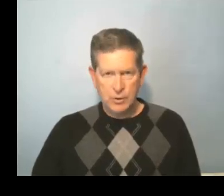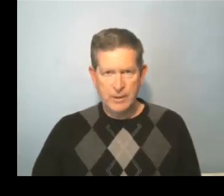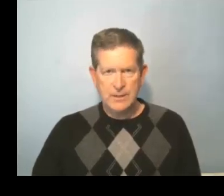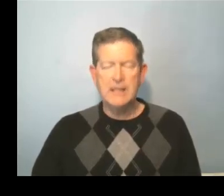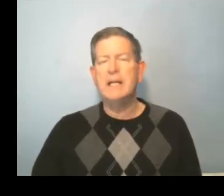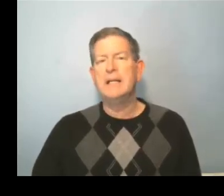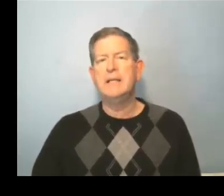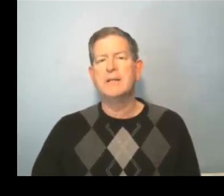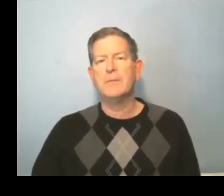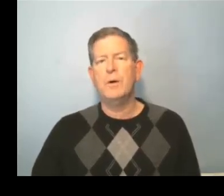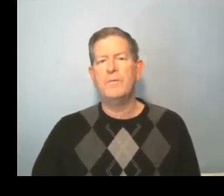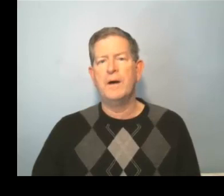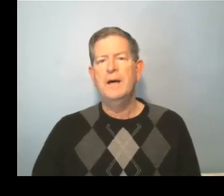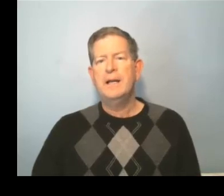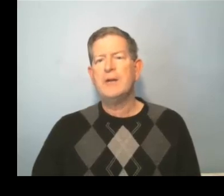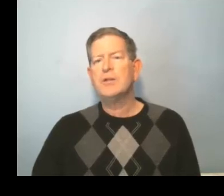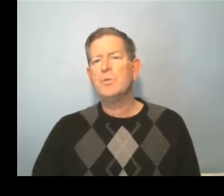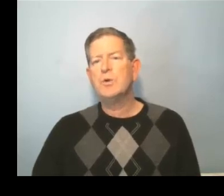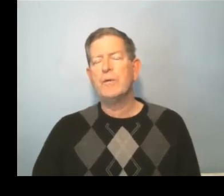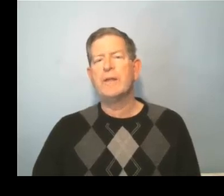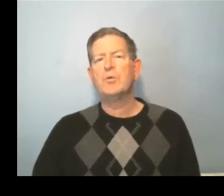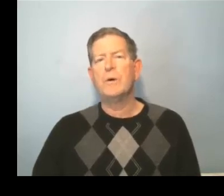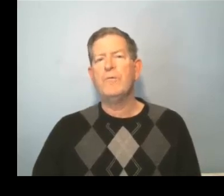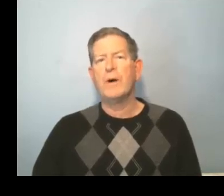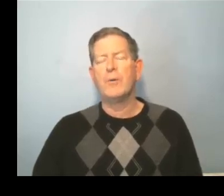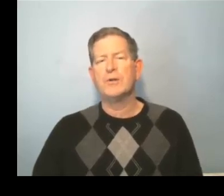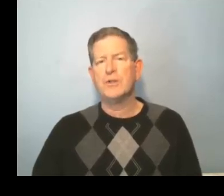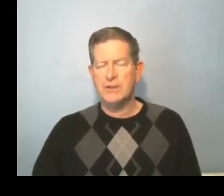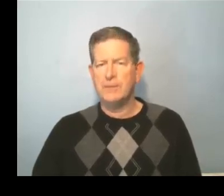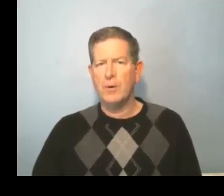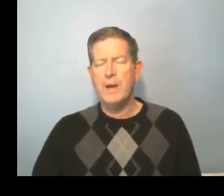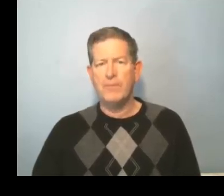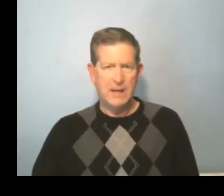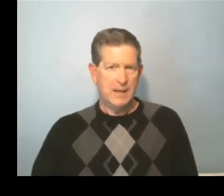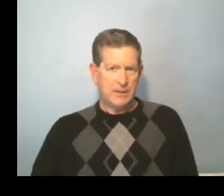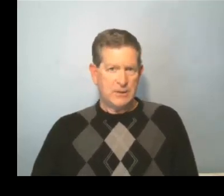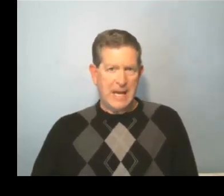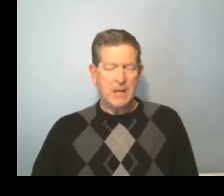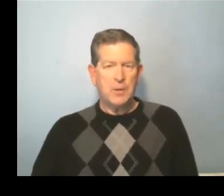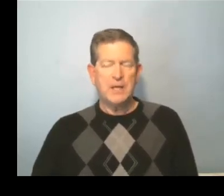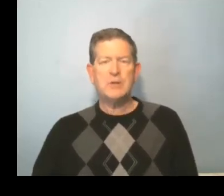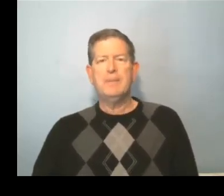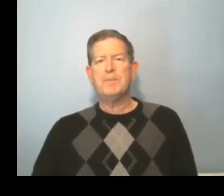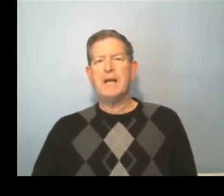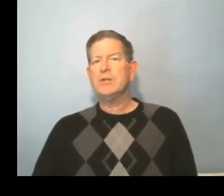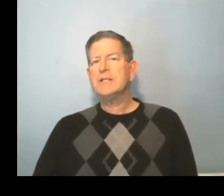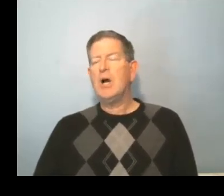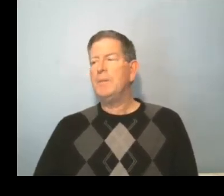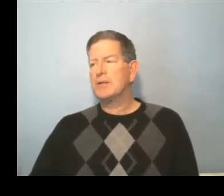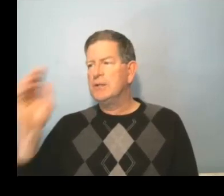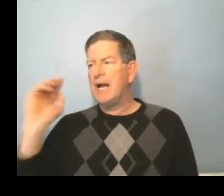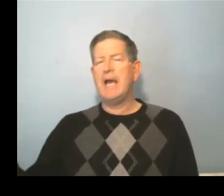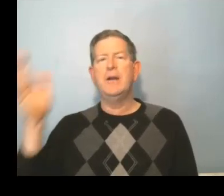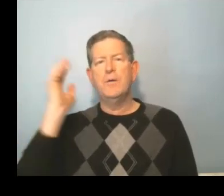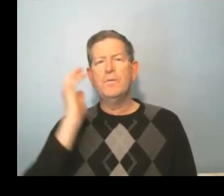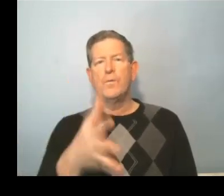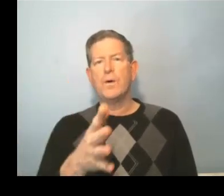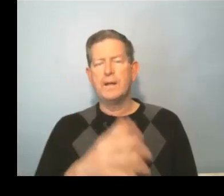what you should have said. Il est 10 heures moins 20. Now just switch over to the 24-hour system or way of saying things, and just tell me